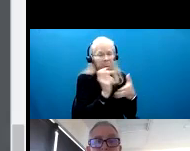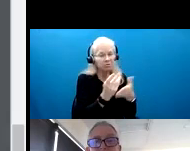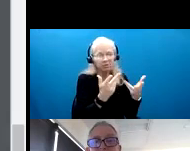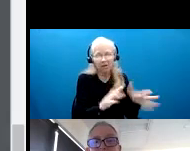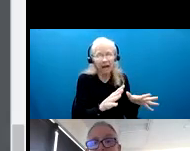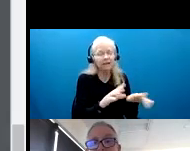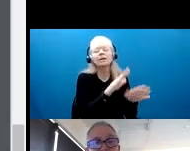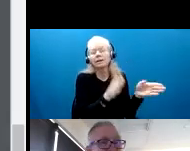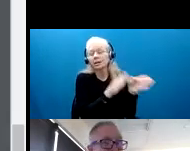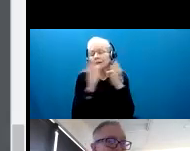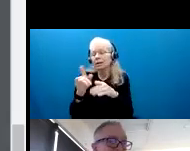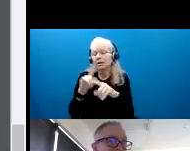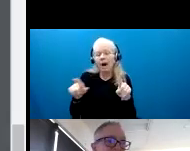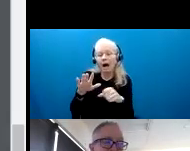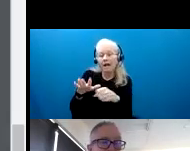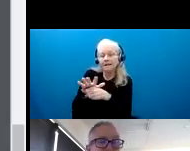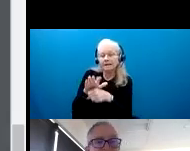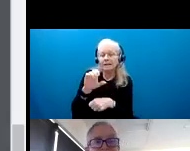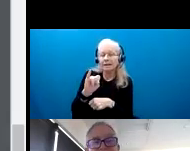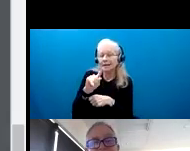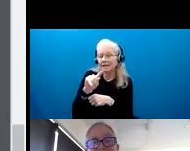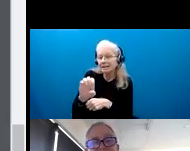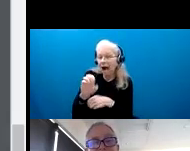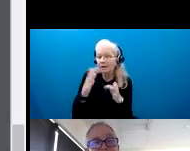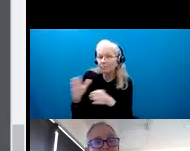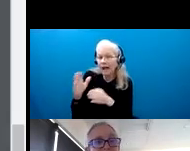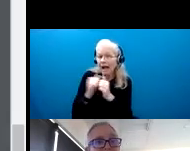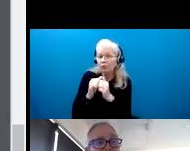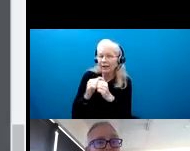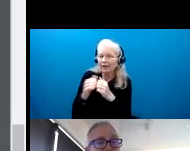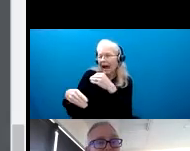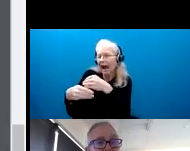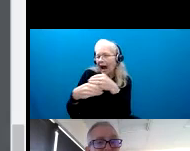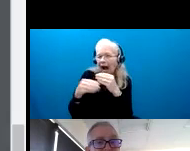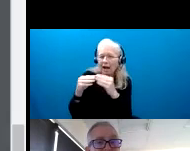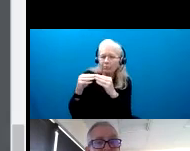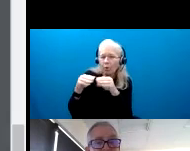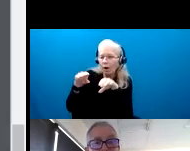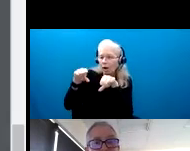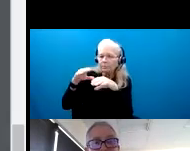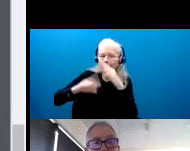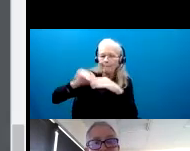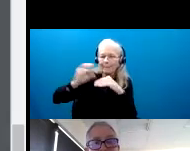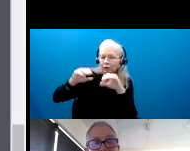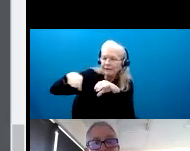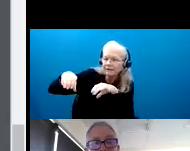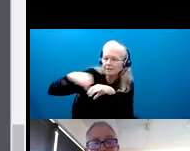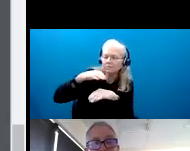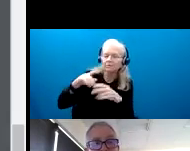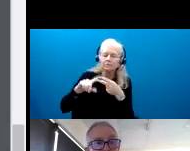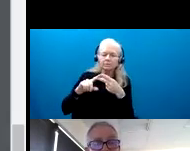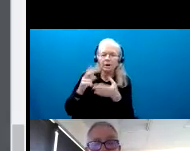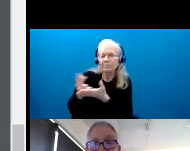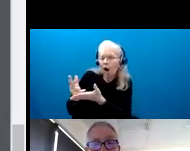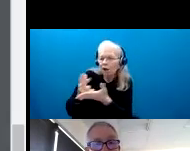with a few different buildings and parking and everything else, I just don't know if it's realistic to get a